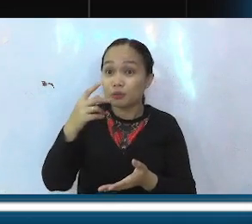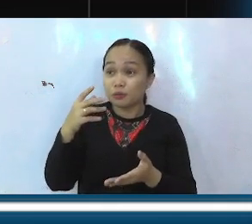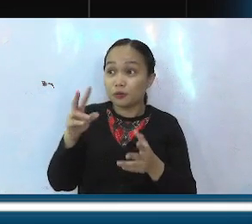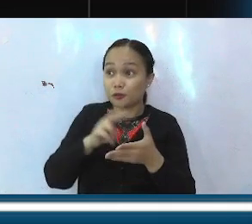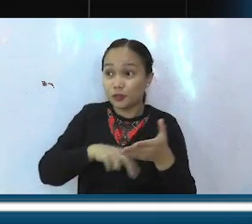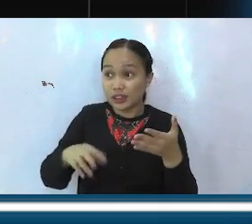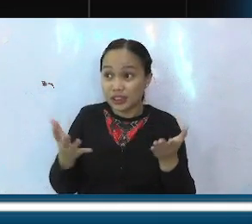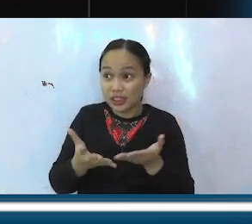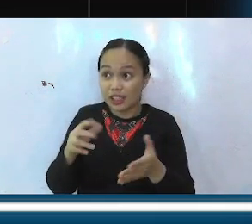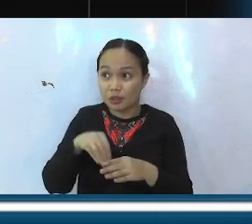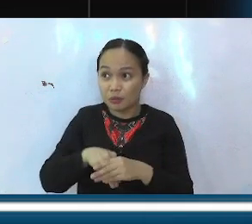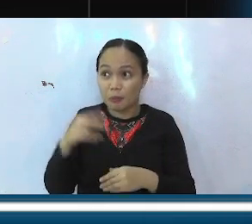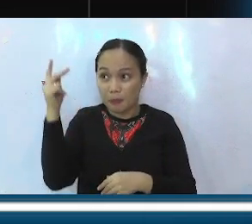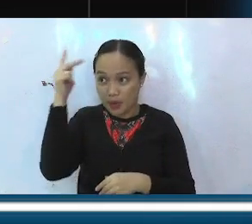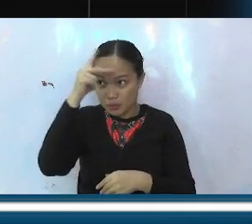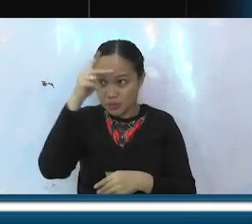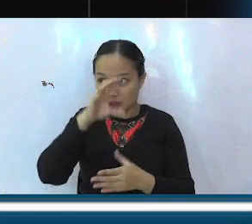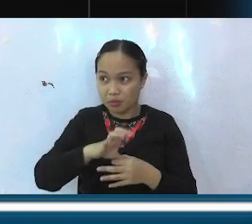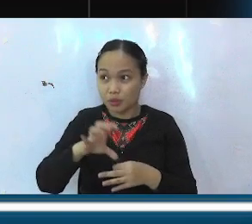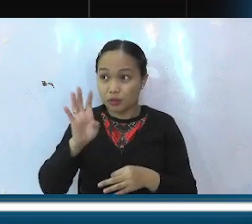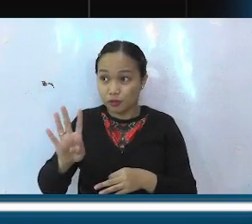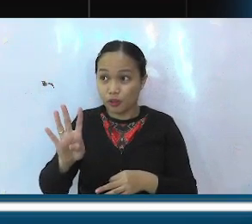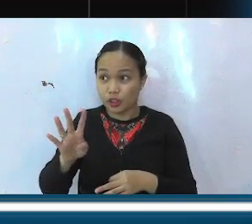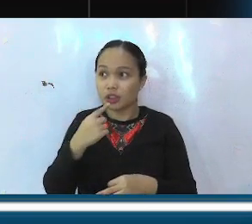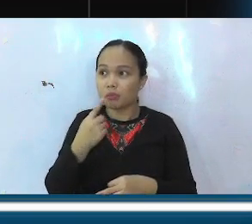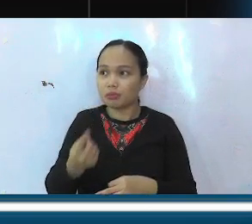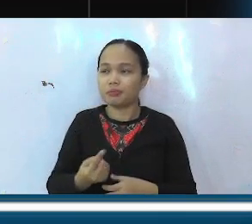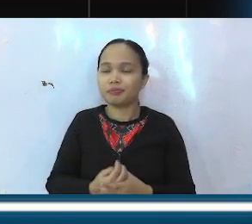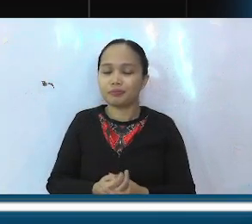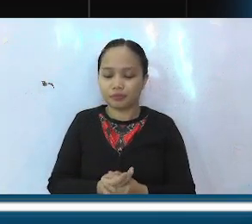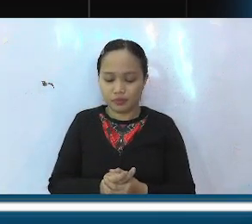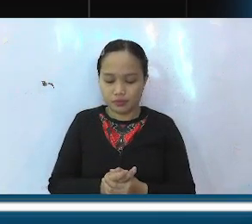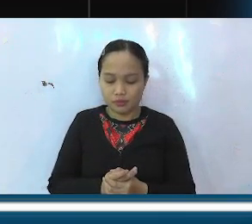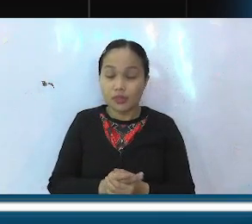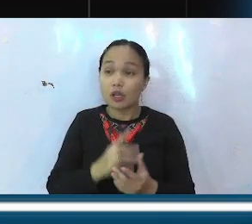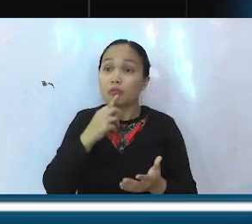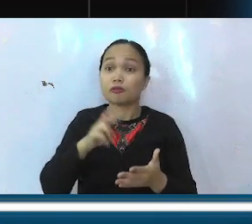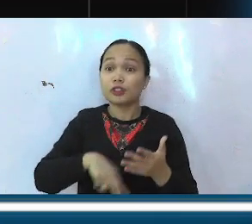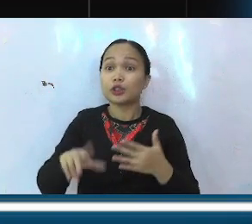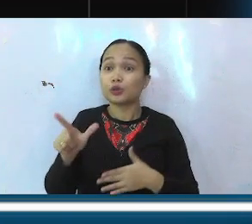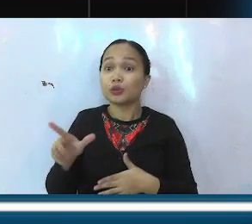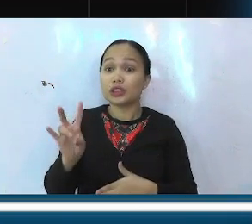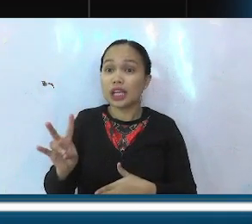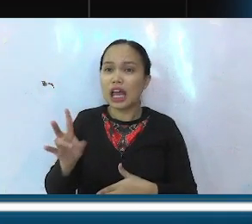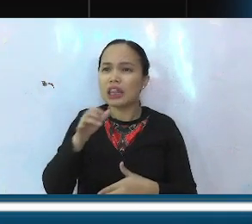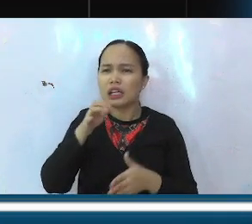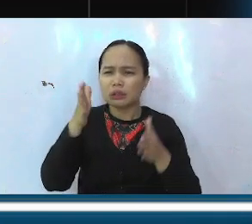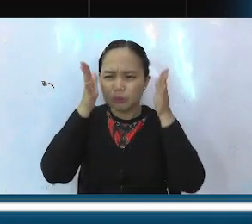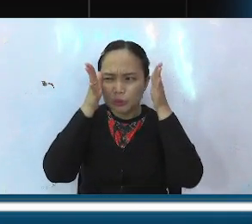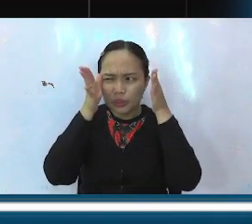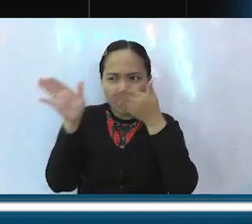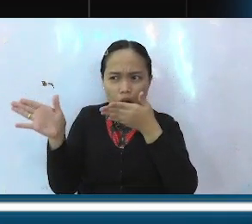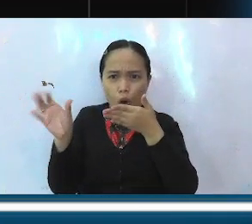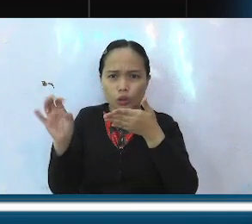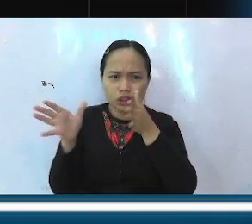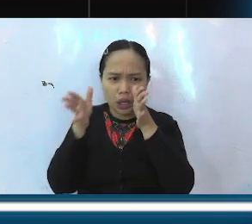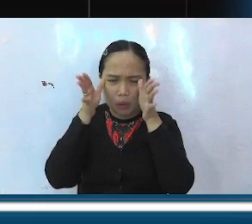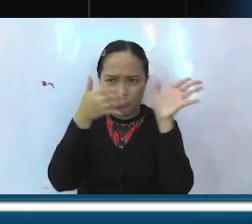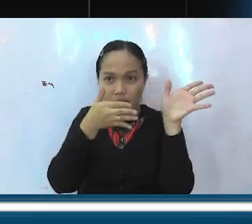4. That's our passage here, verse number 25. I like that verse in verse number 27. Turn not to the right hand or to the